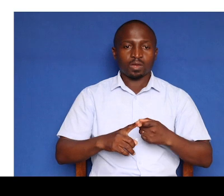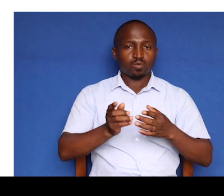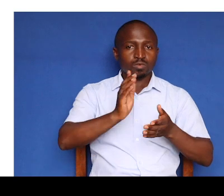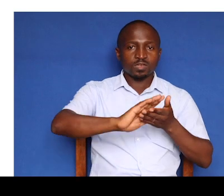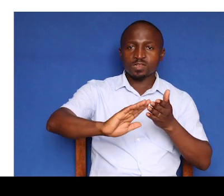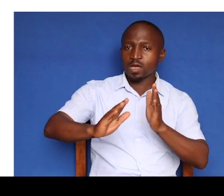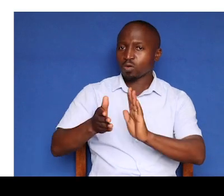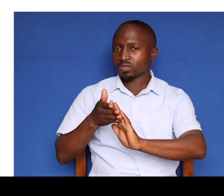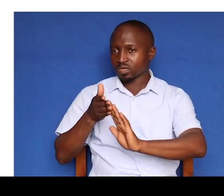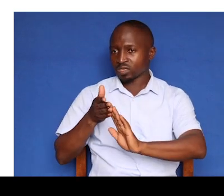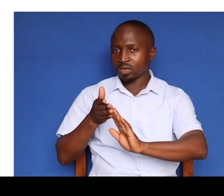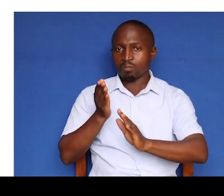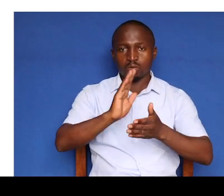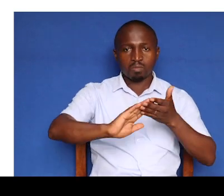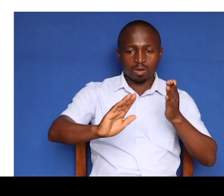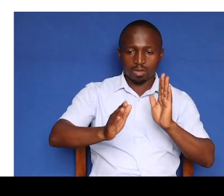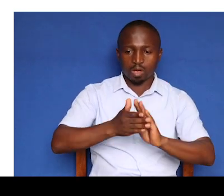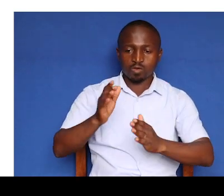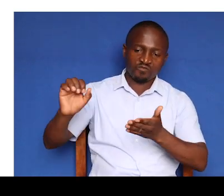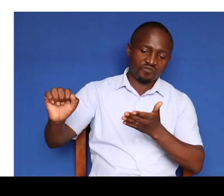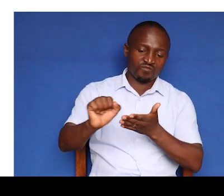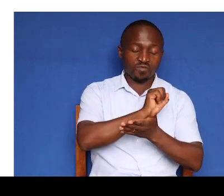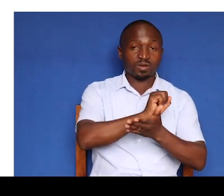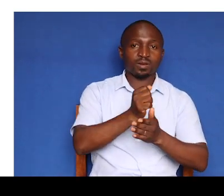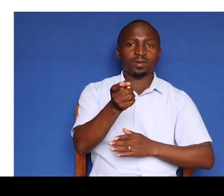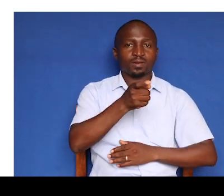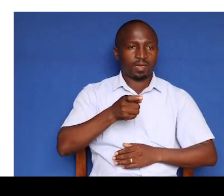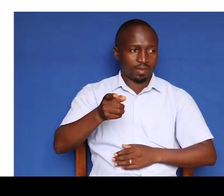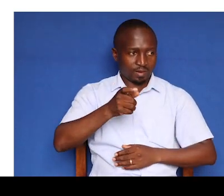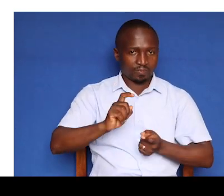negotiation for debts cancellation. In this way,